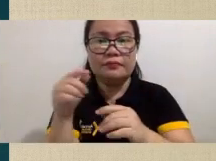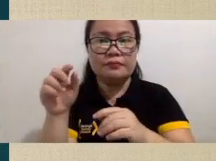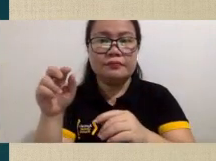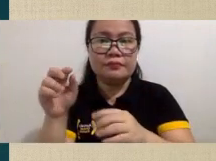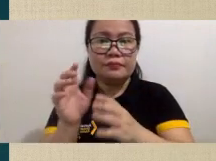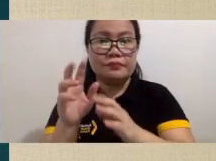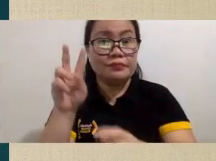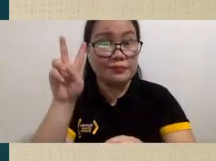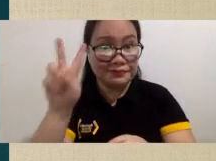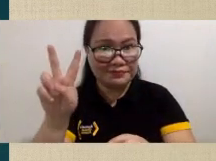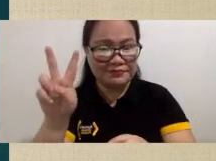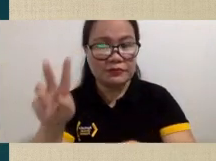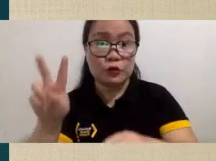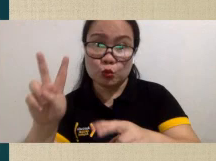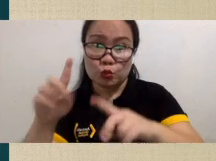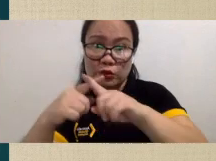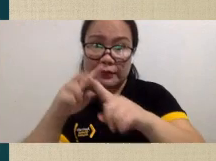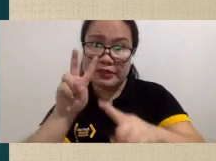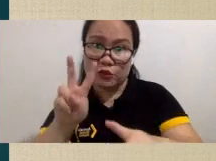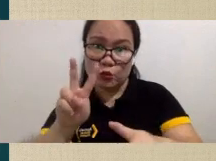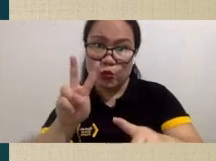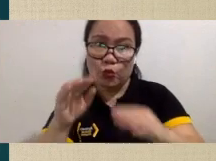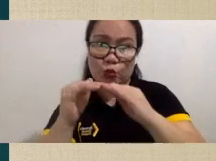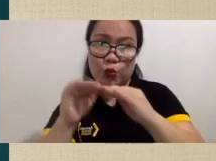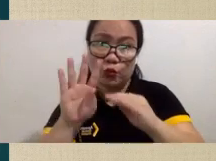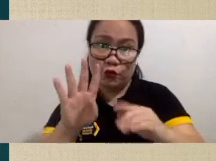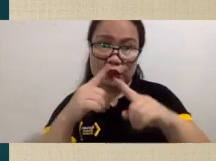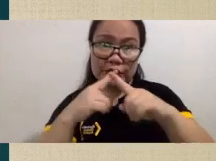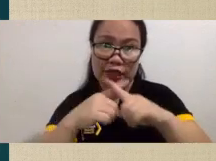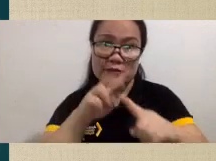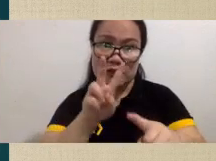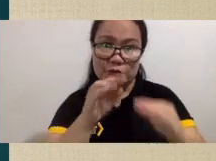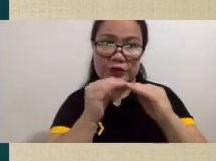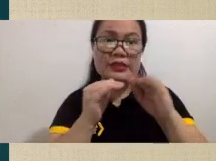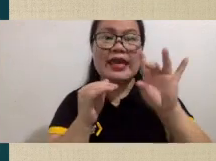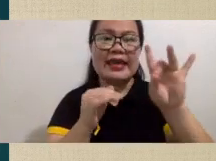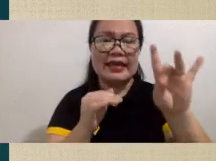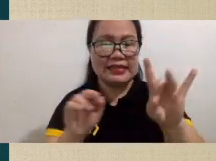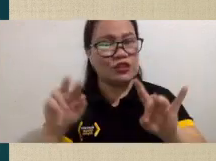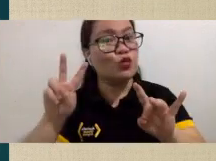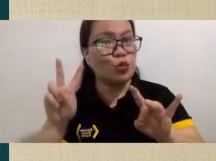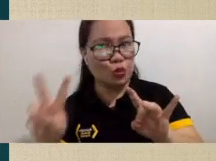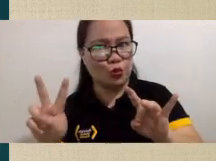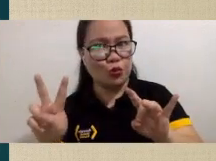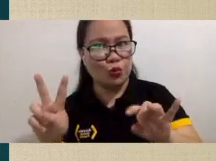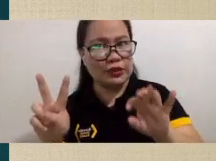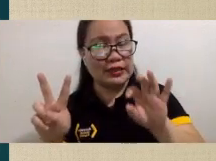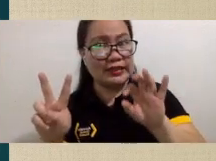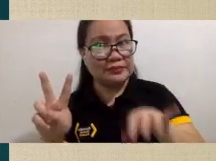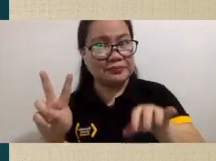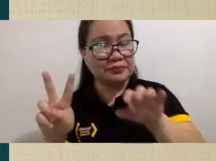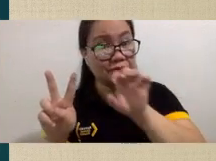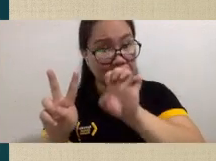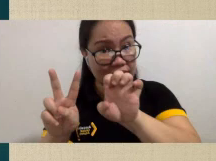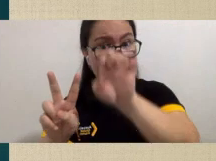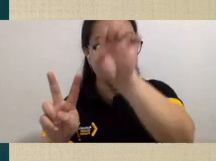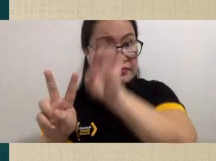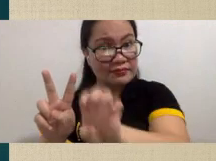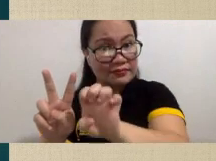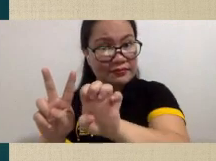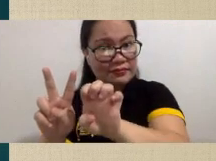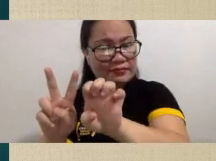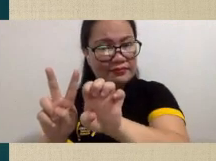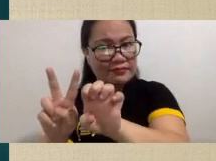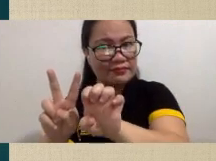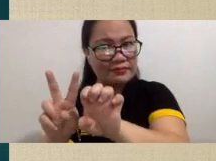have 2 because 2 times 2 is 4 times 2, that is 8. Kaya 2 na lang siya. And